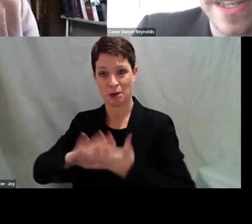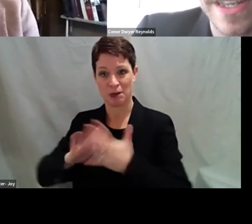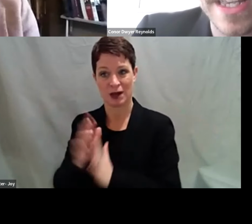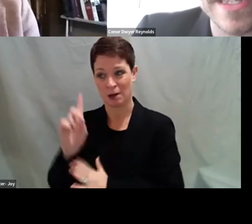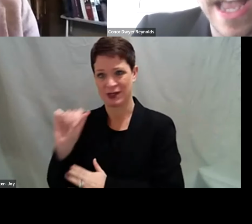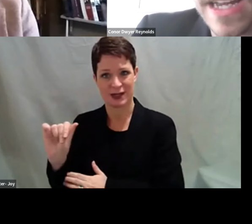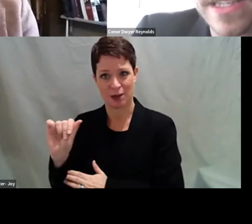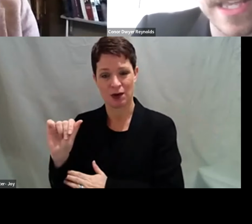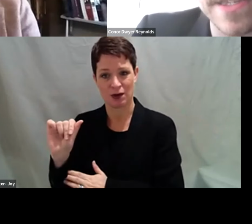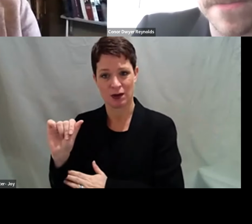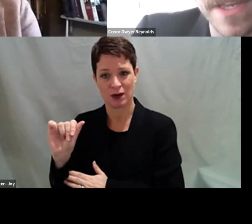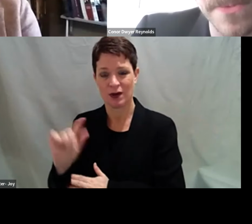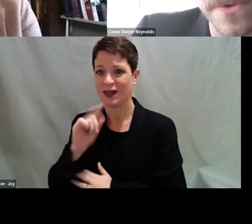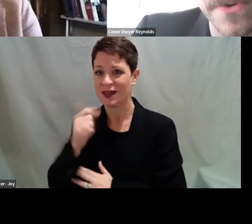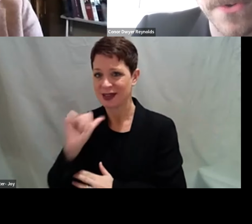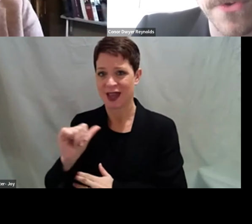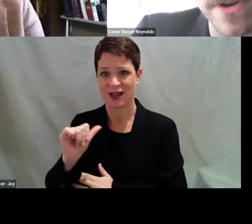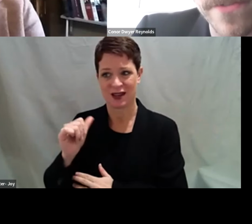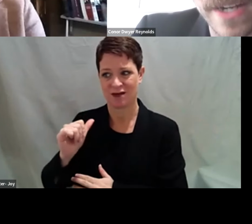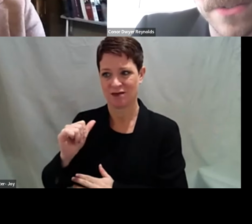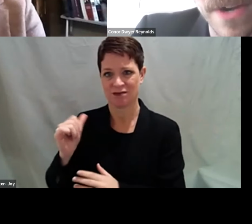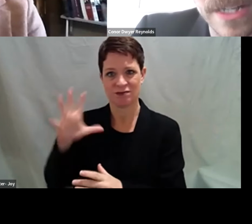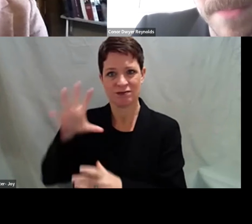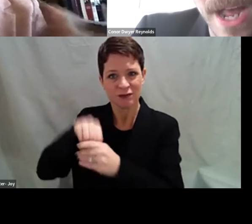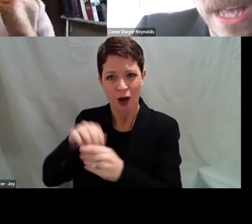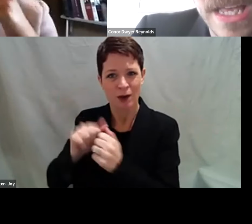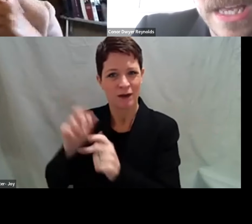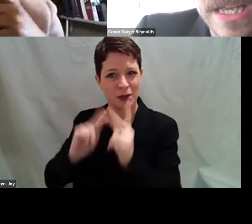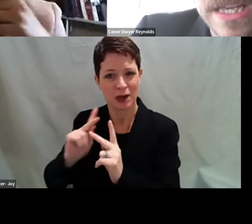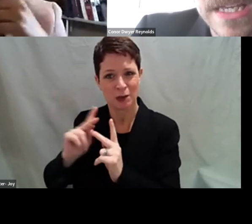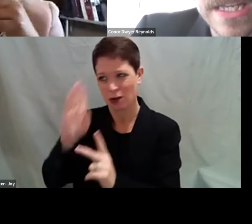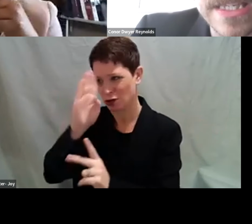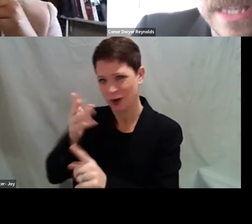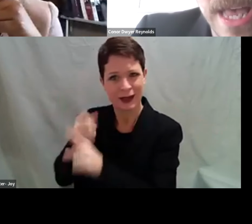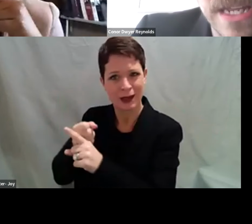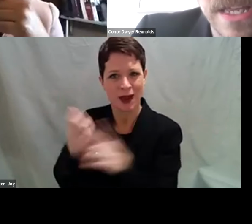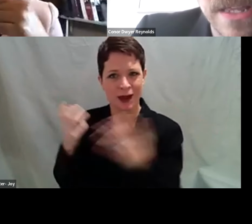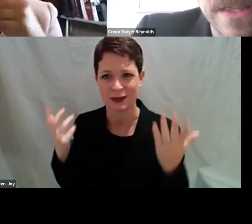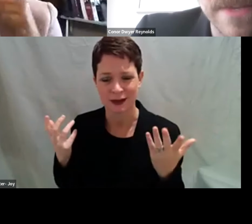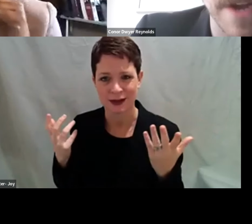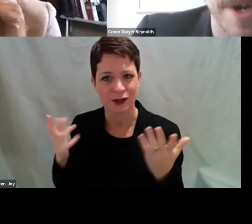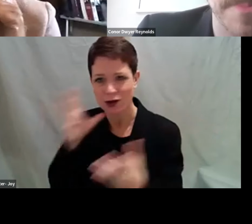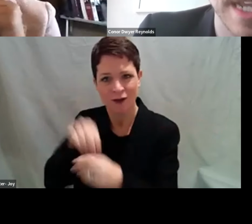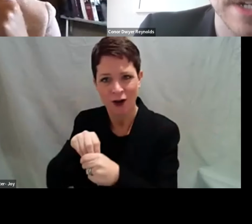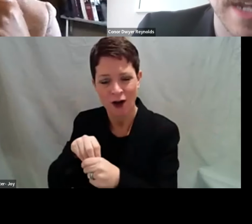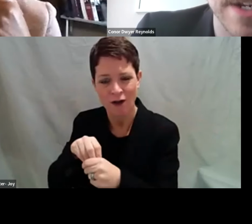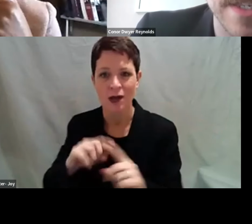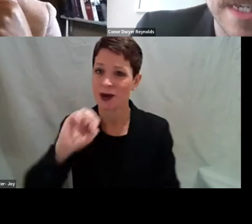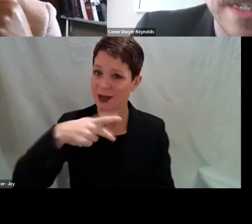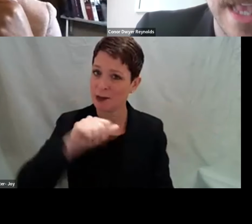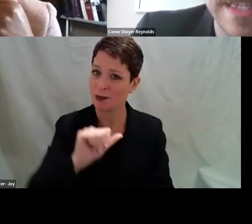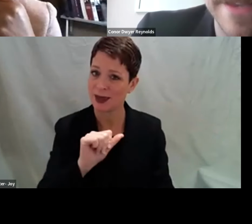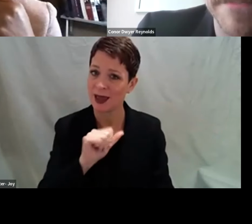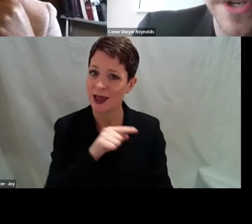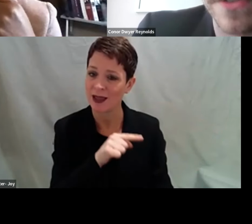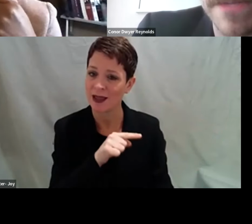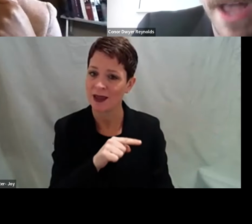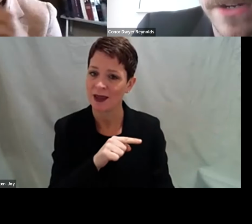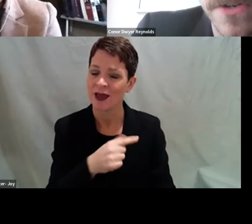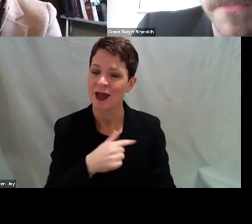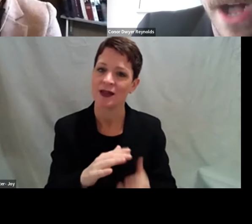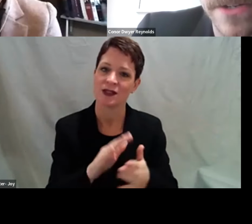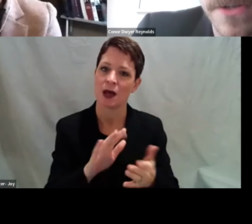condition is any sense of the people who are affected directly by it. Instead, the Environmental Protection Agency takes a